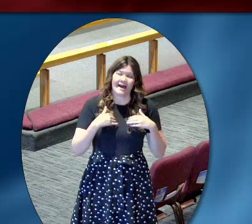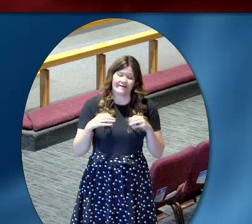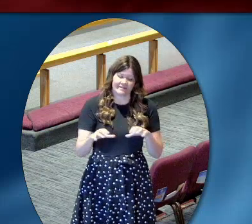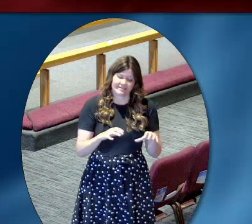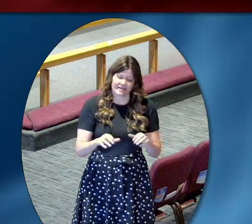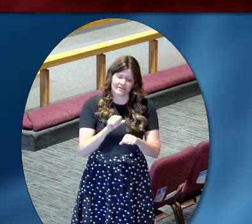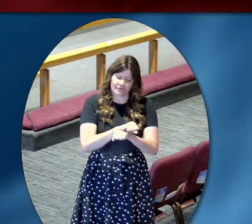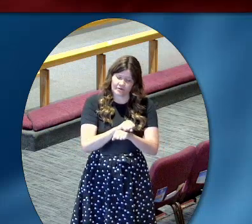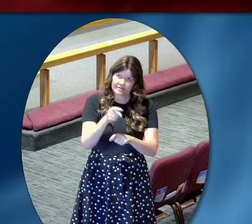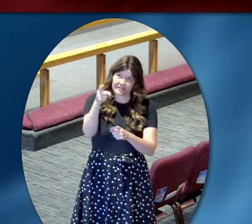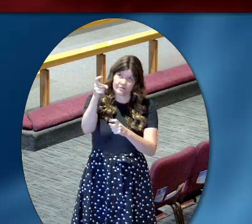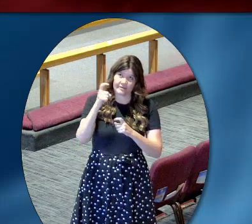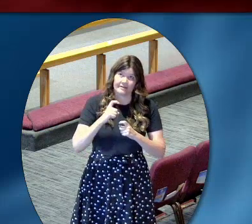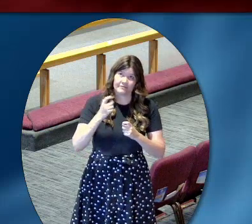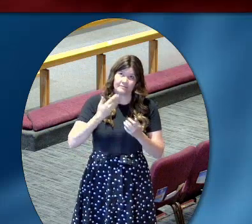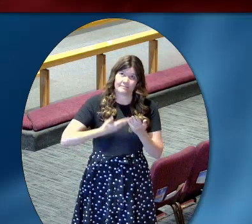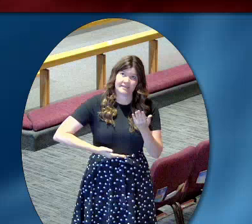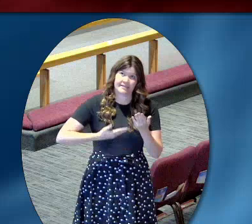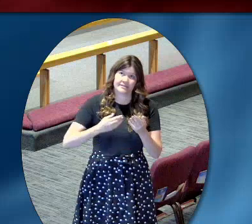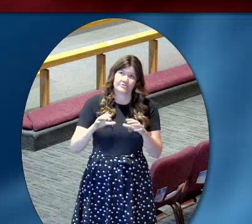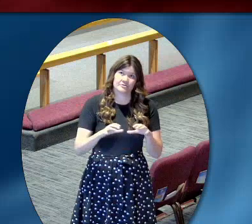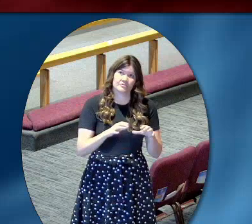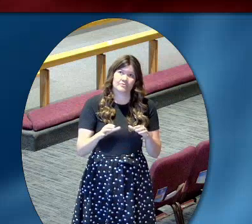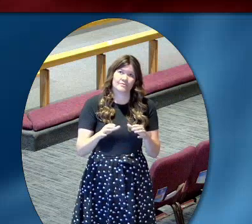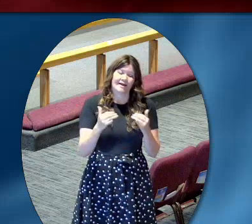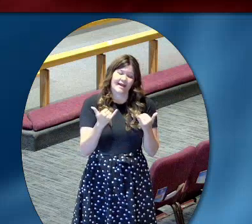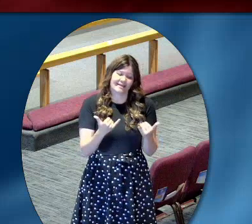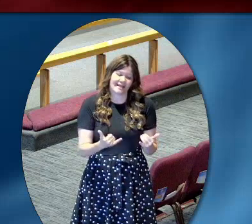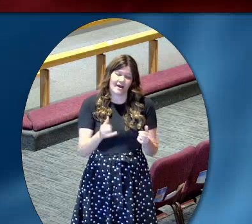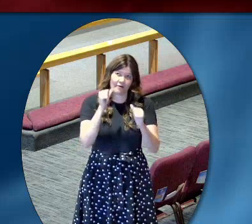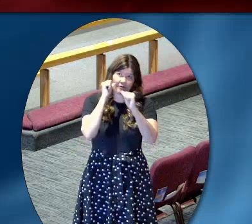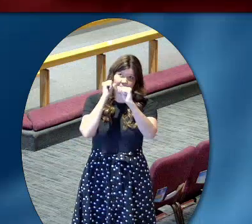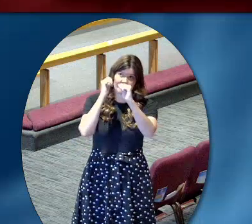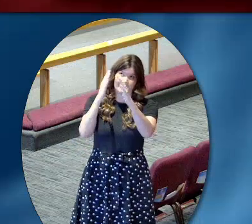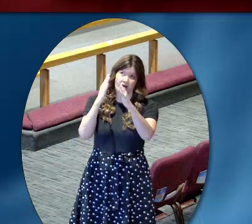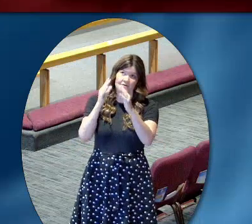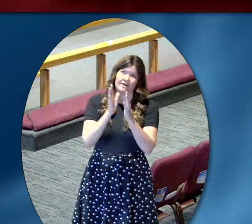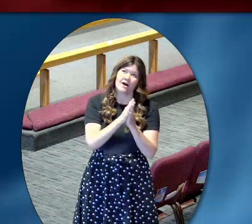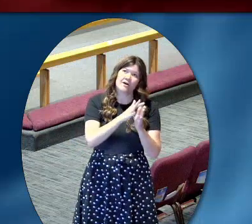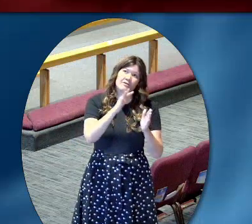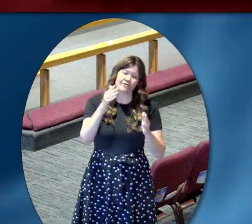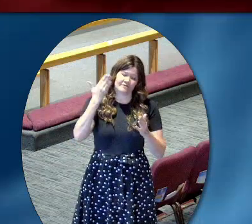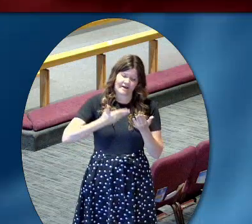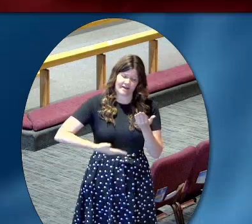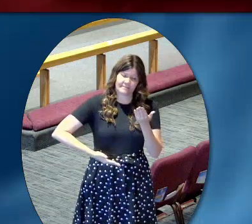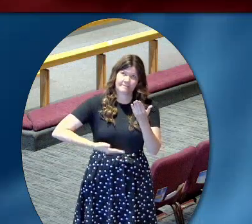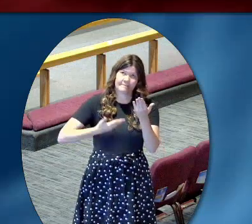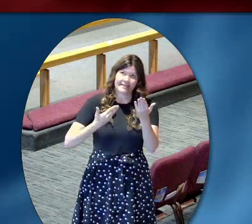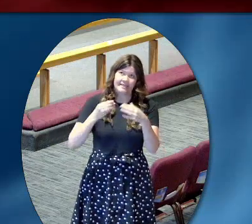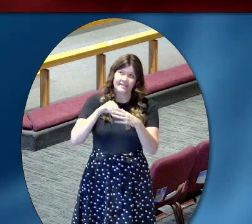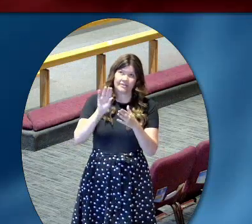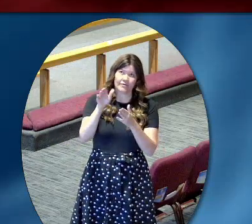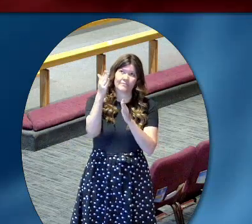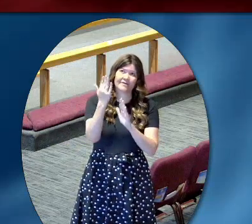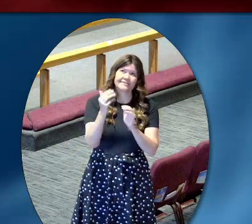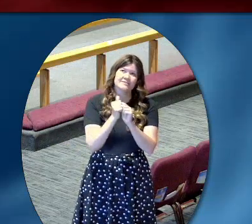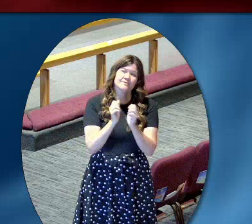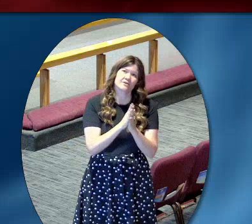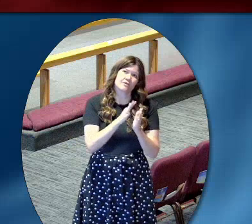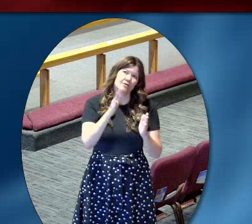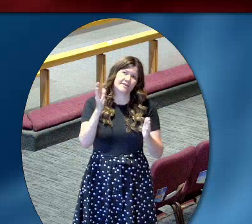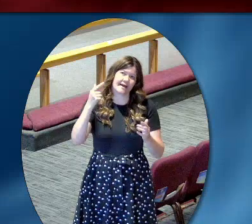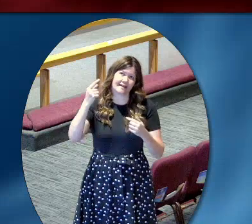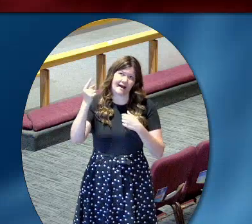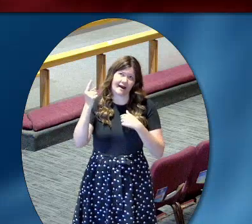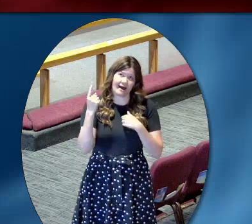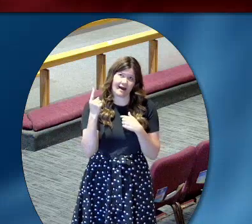accomplished the work that you gave me to do. And now, Father, Glorify me in your own presence with the glory that I had